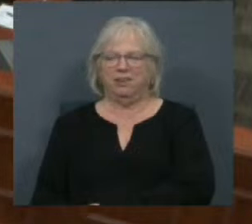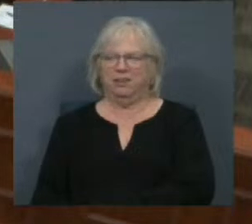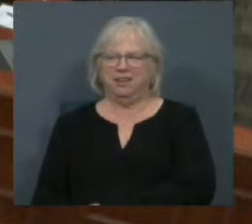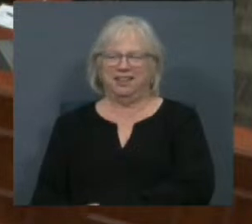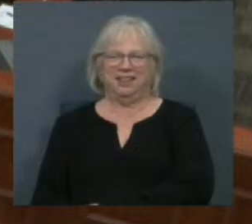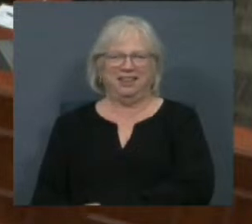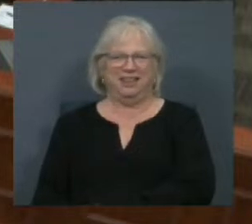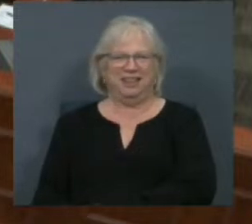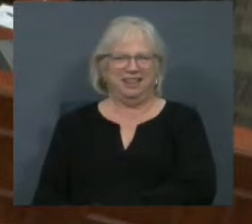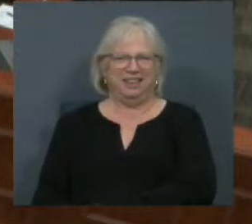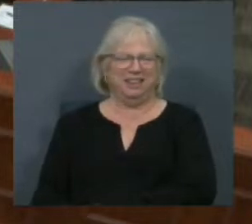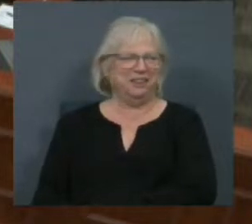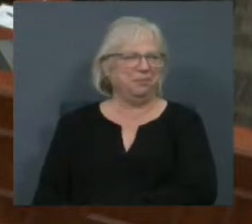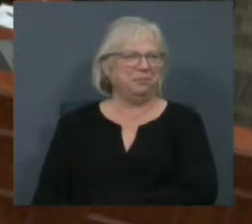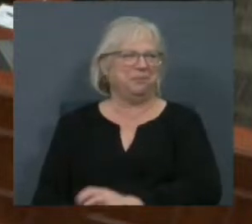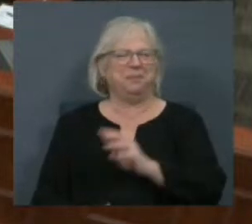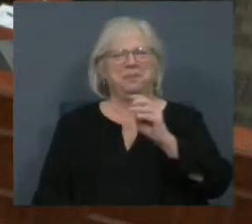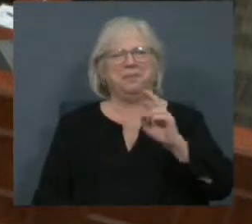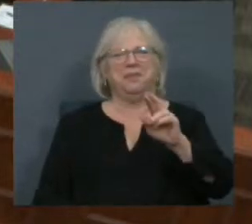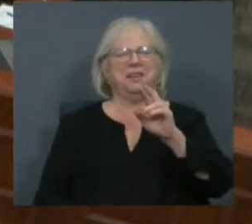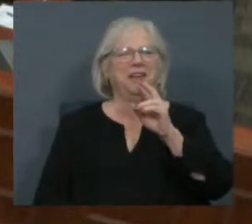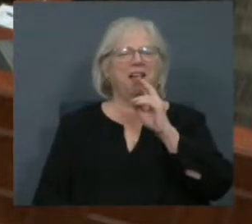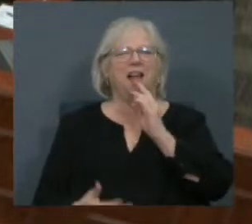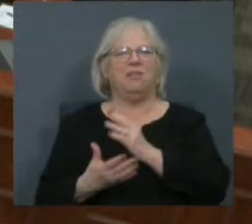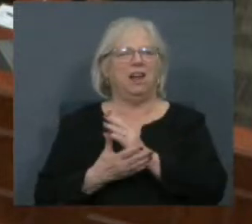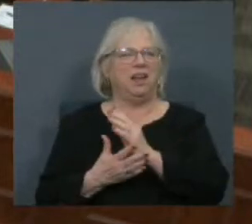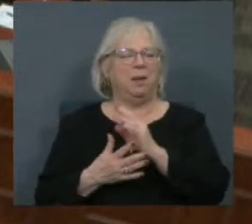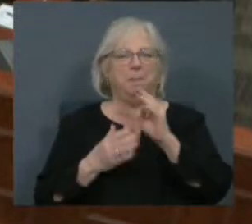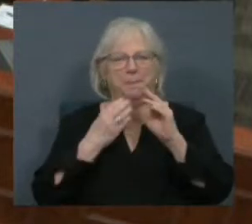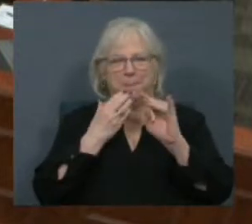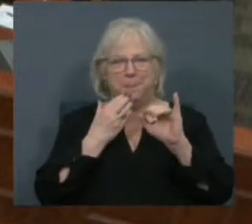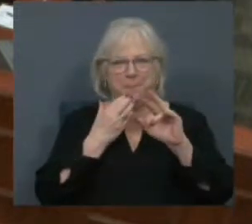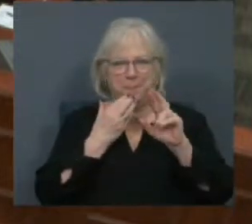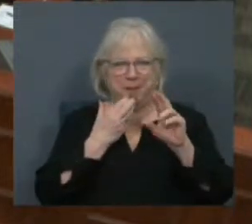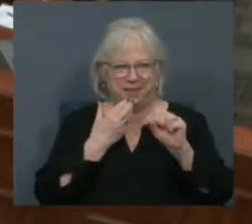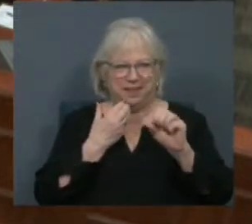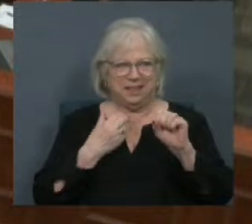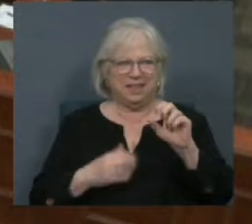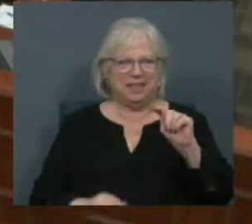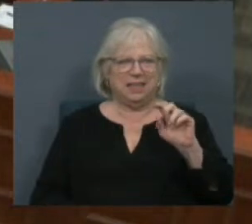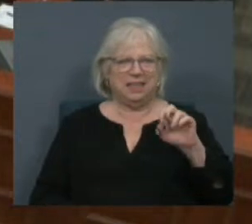All right, we'll now have Mrs. Stephanie Street.